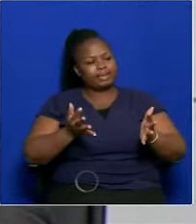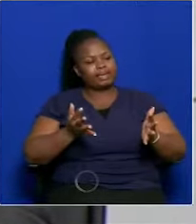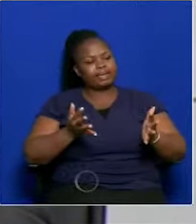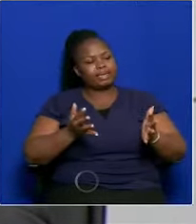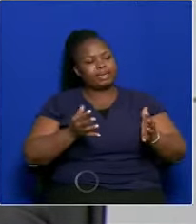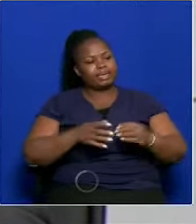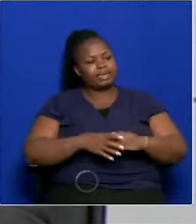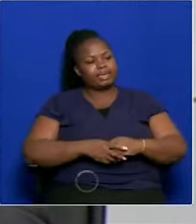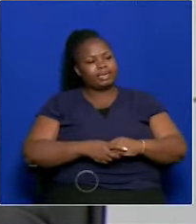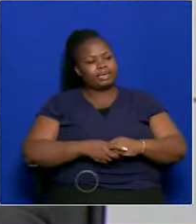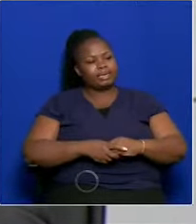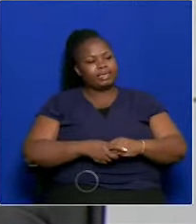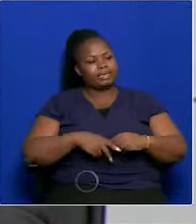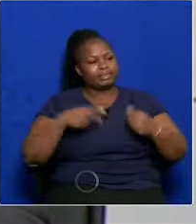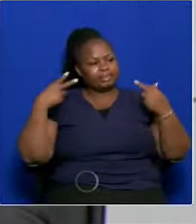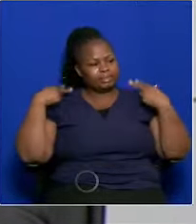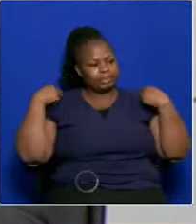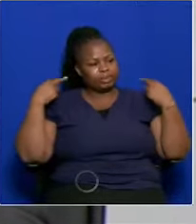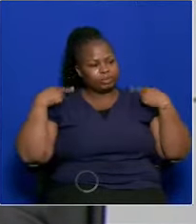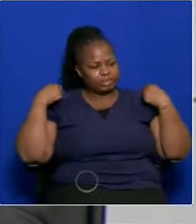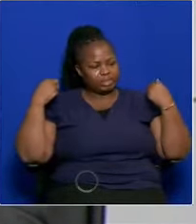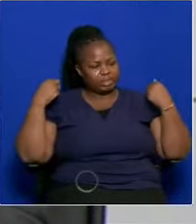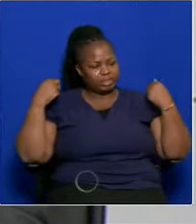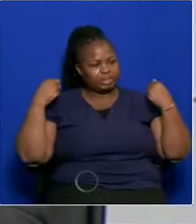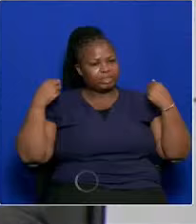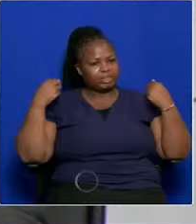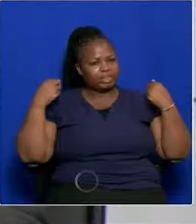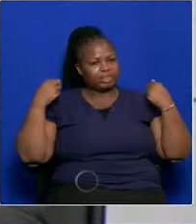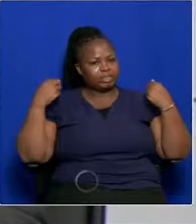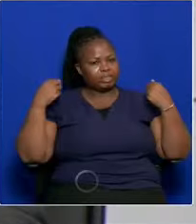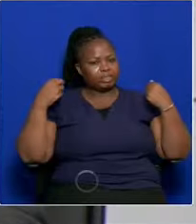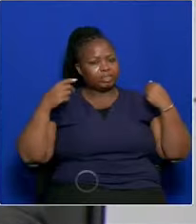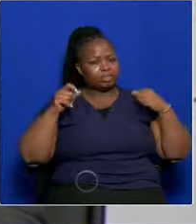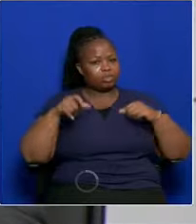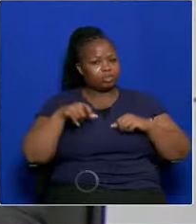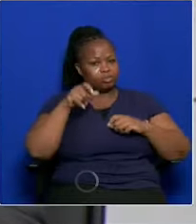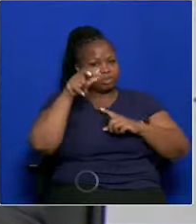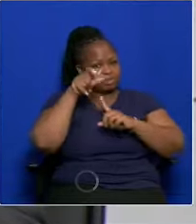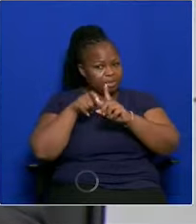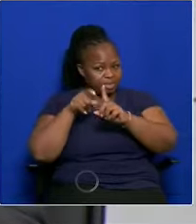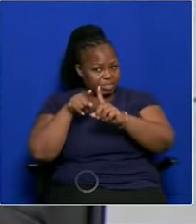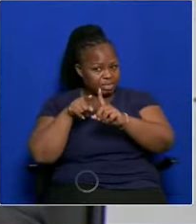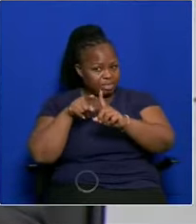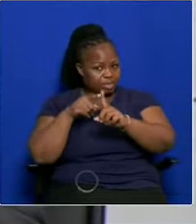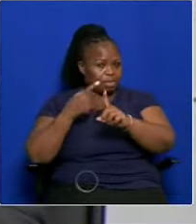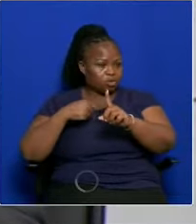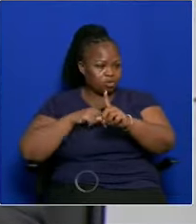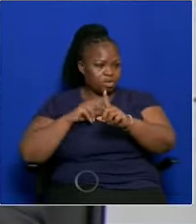security to the person of interest whom we were looking for.